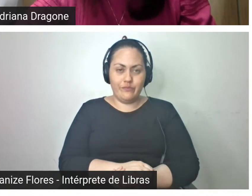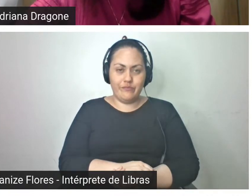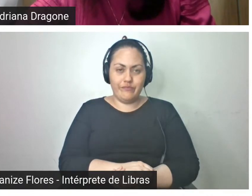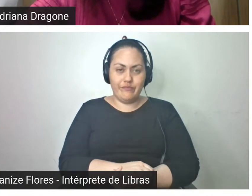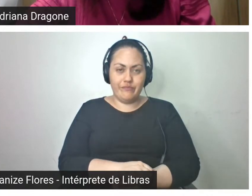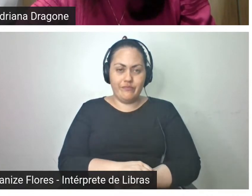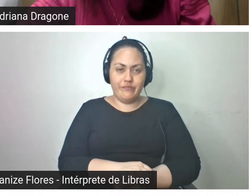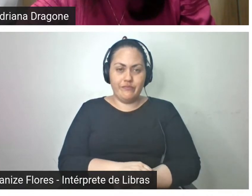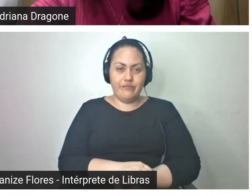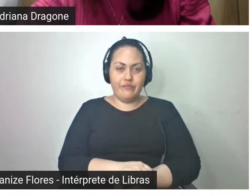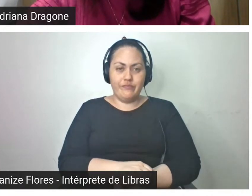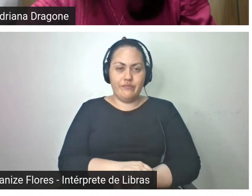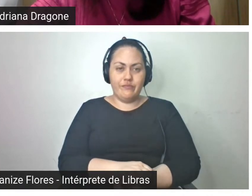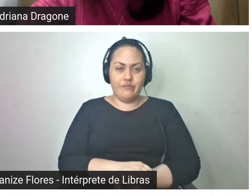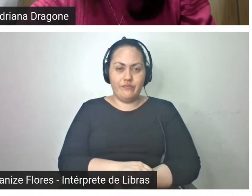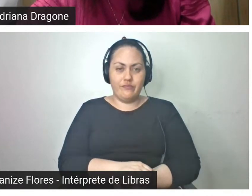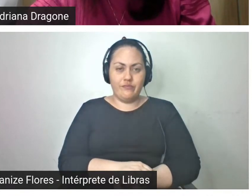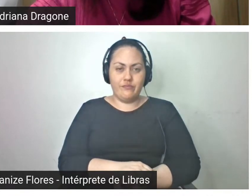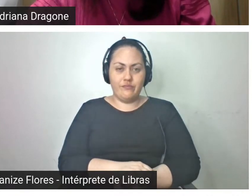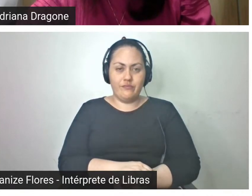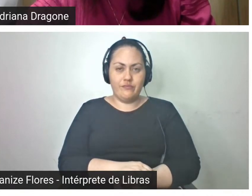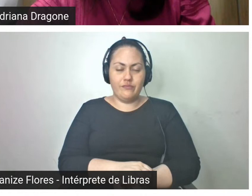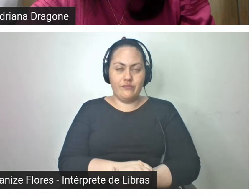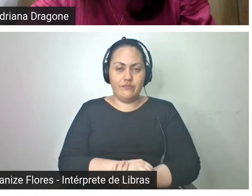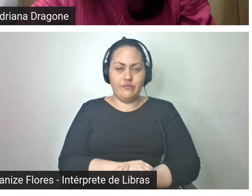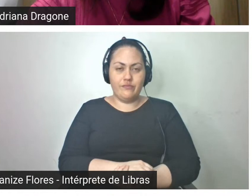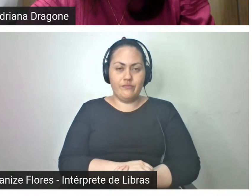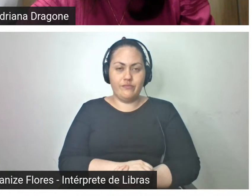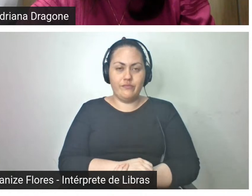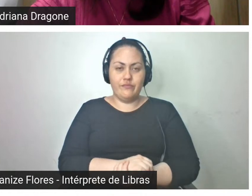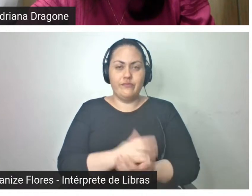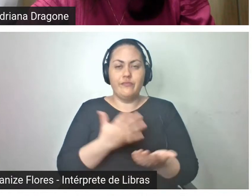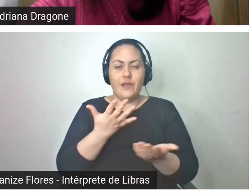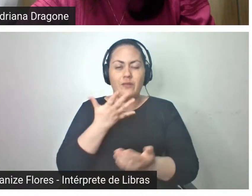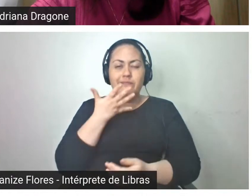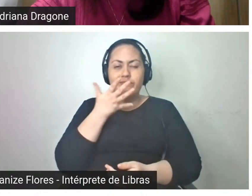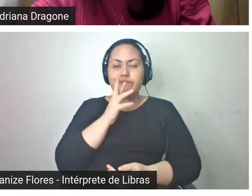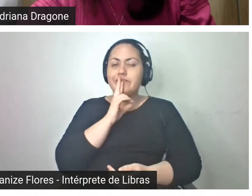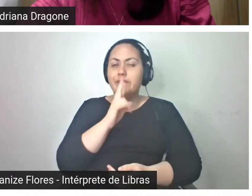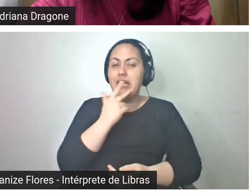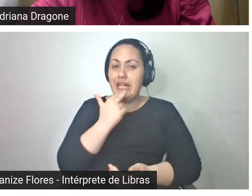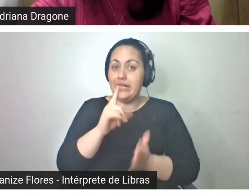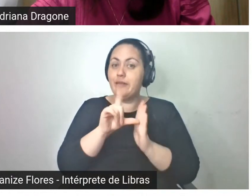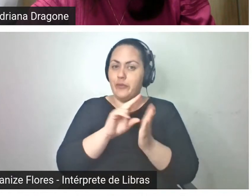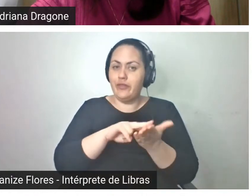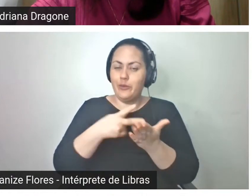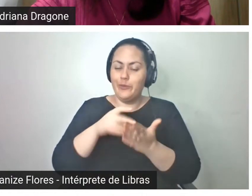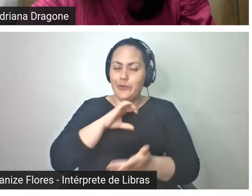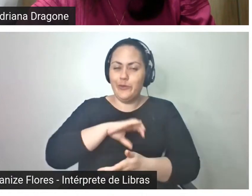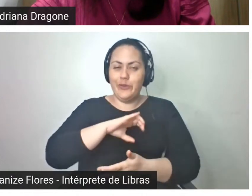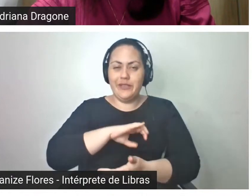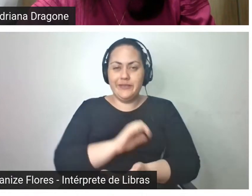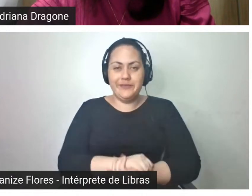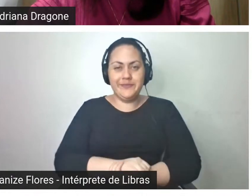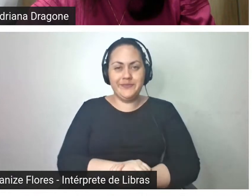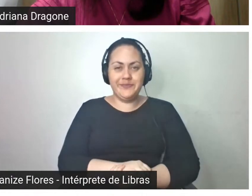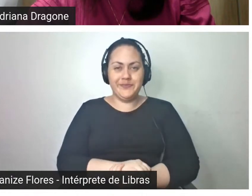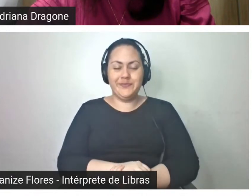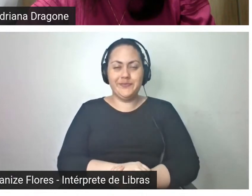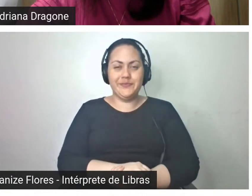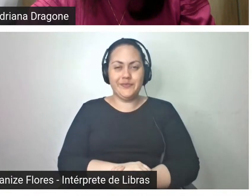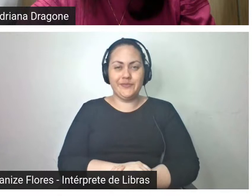So I think one of the first things that we need to do with policy